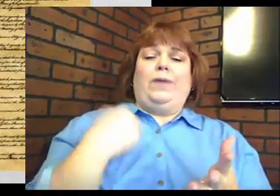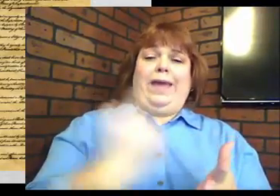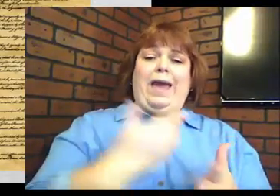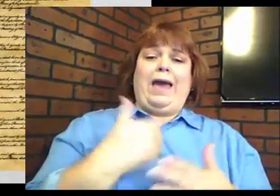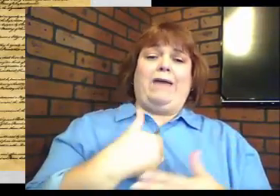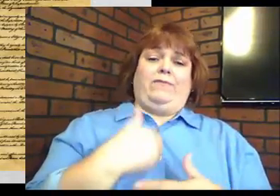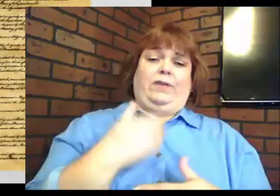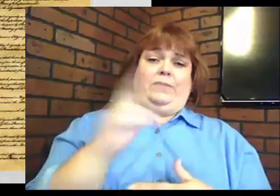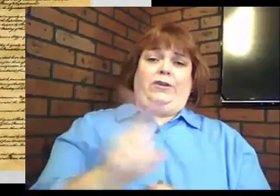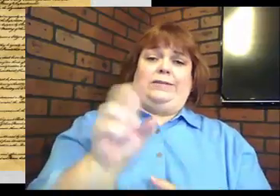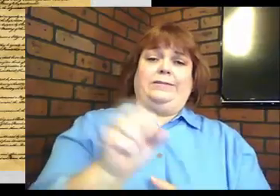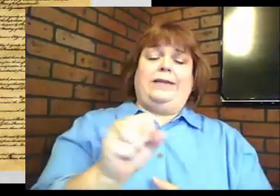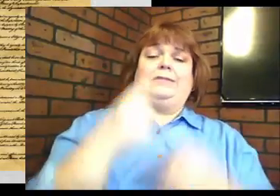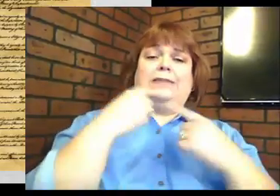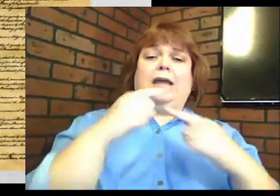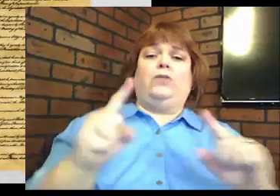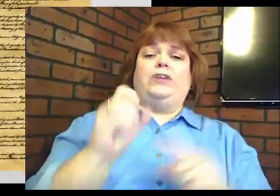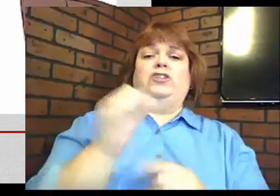Constitution.